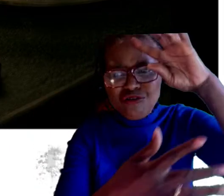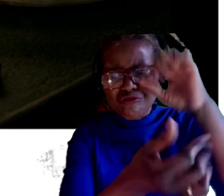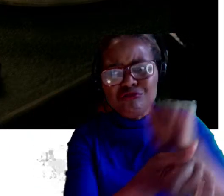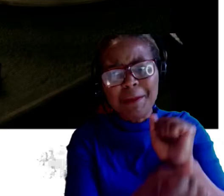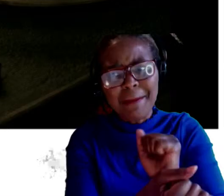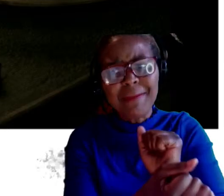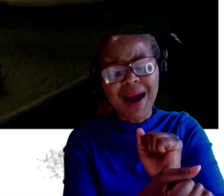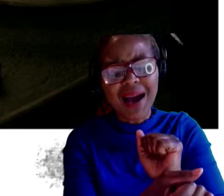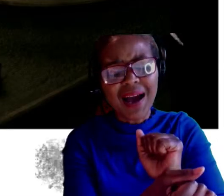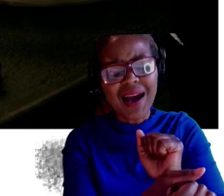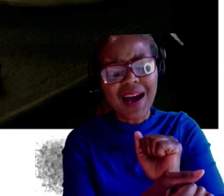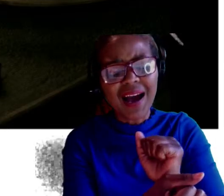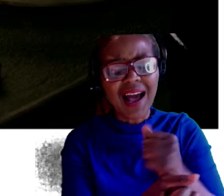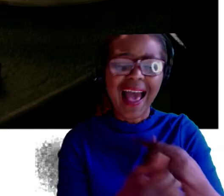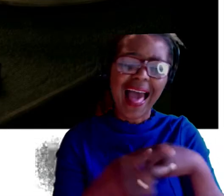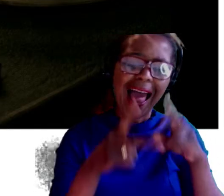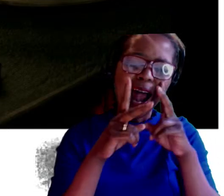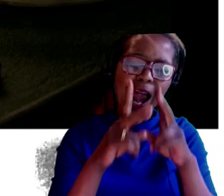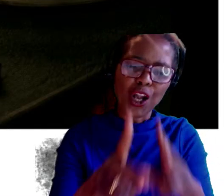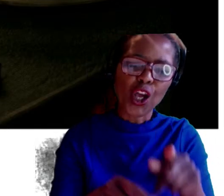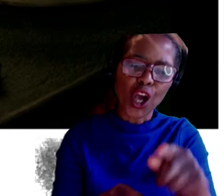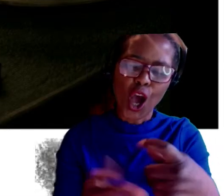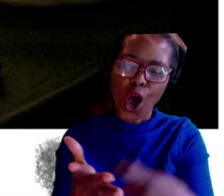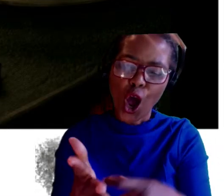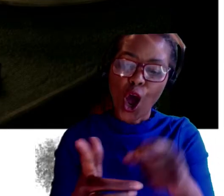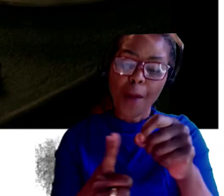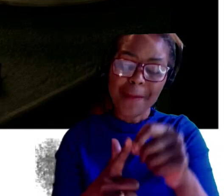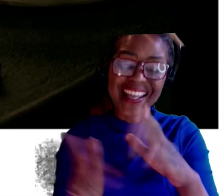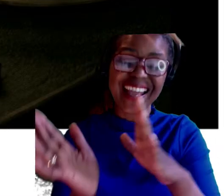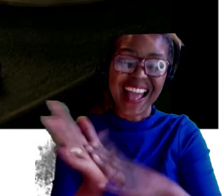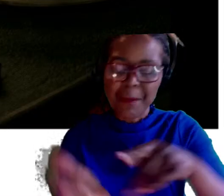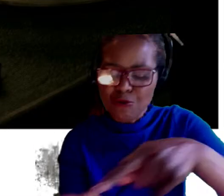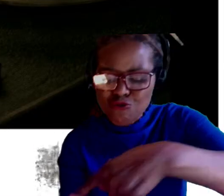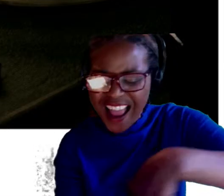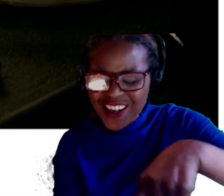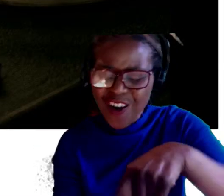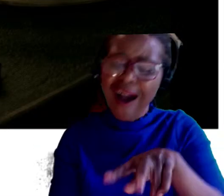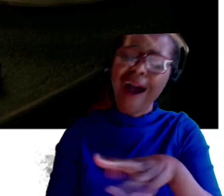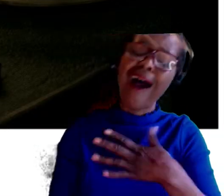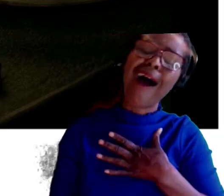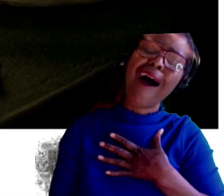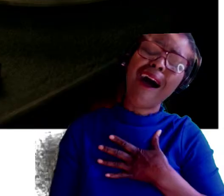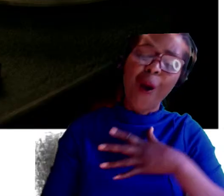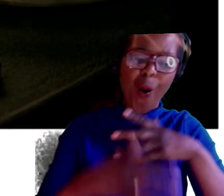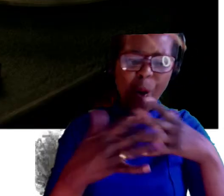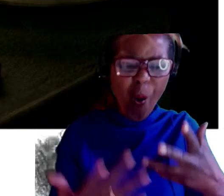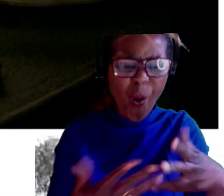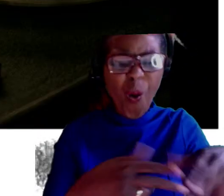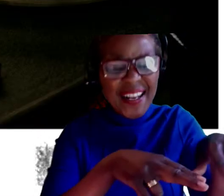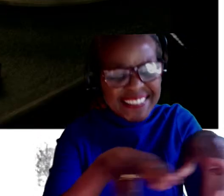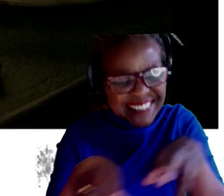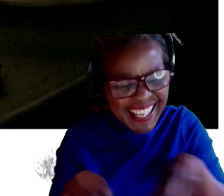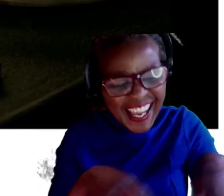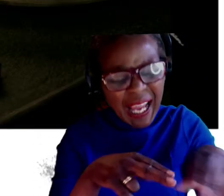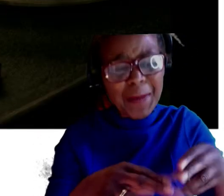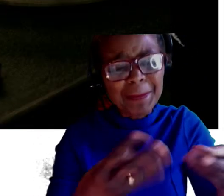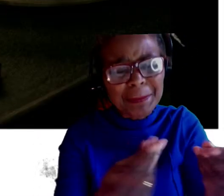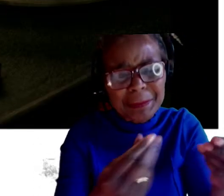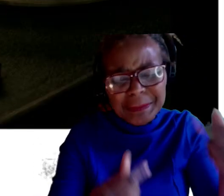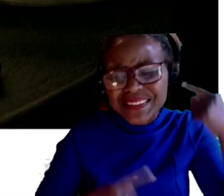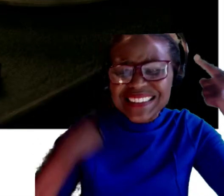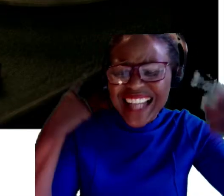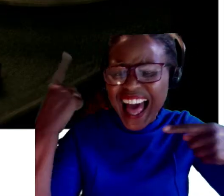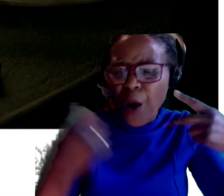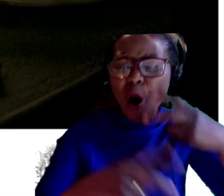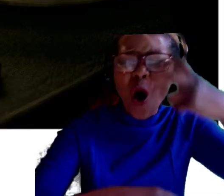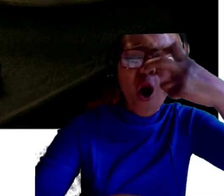looking at a 78 RPM shellac record, or when I hear the playback of a dusty old tape on a wonky old reel-to-reel. These are